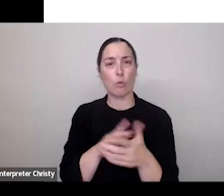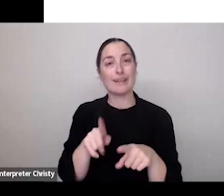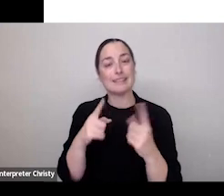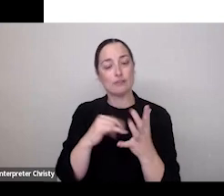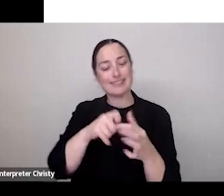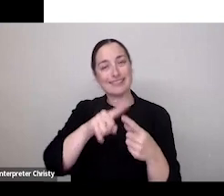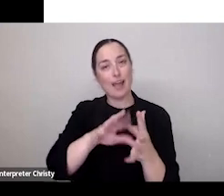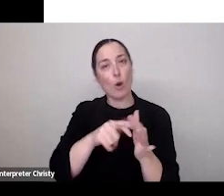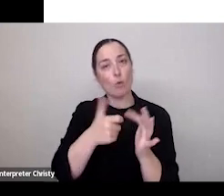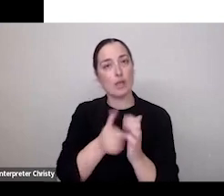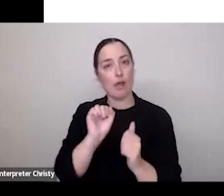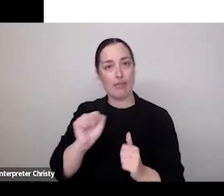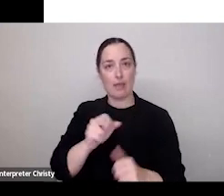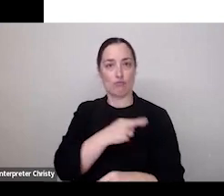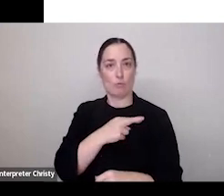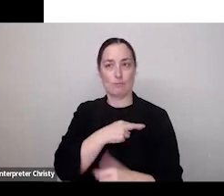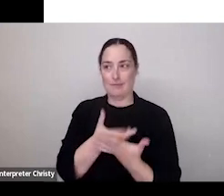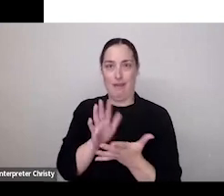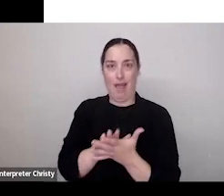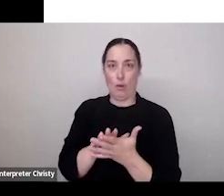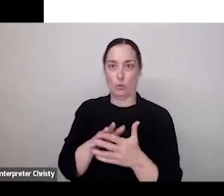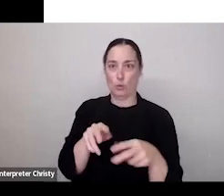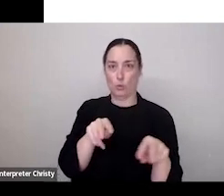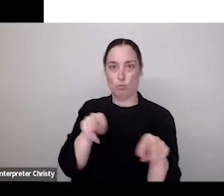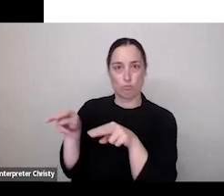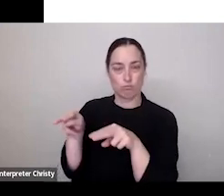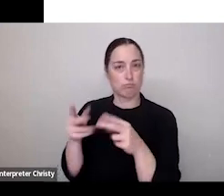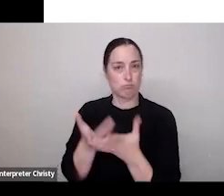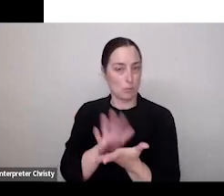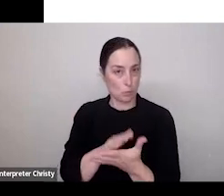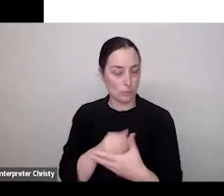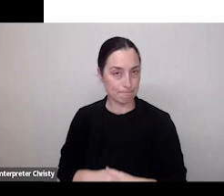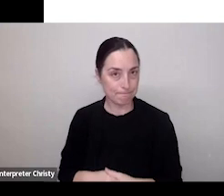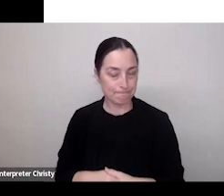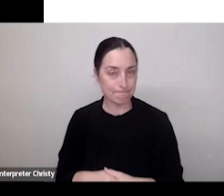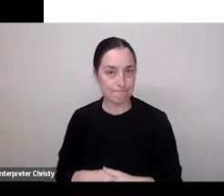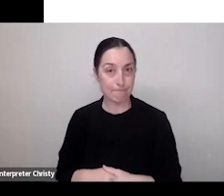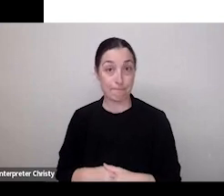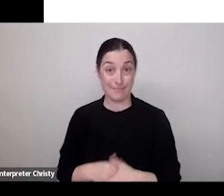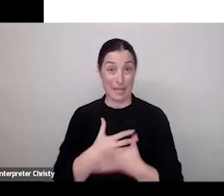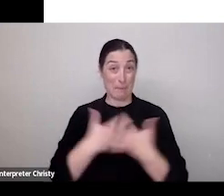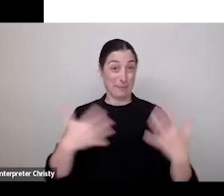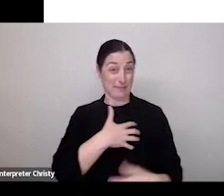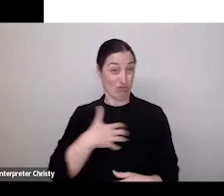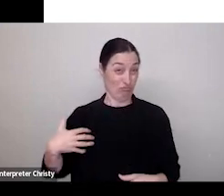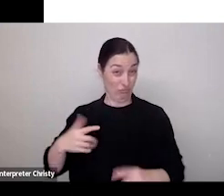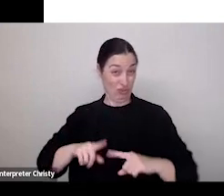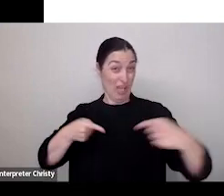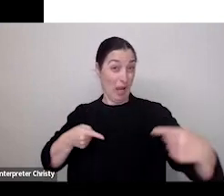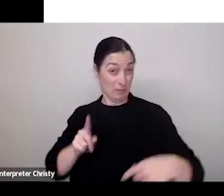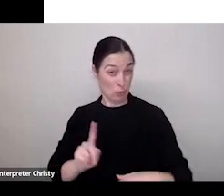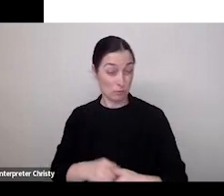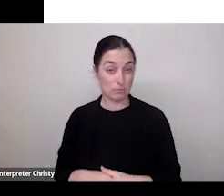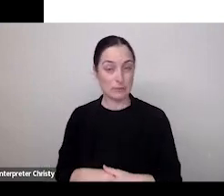stakeholders be guided and outcomes measured? The biggest challenge when we started this work was first off knowing what people